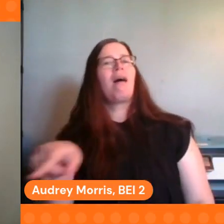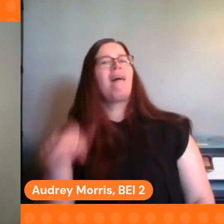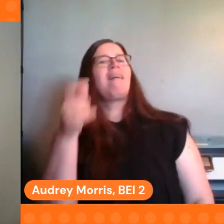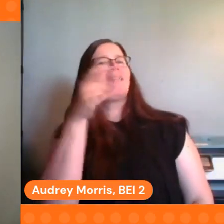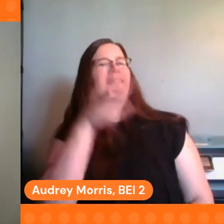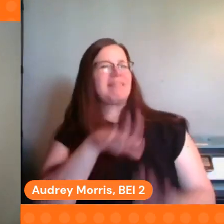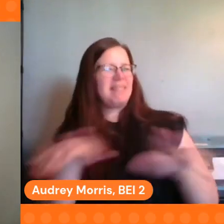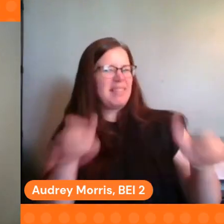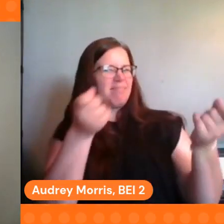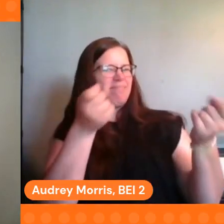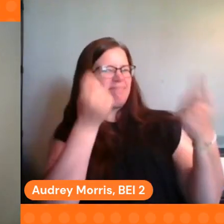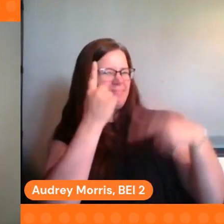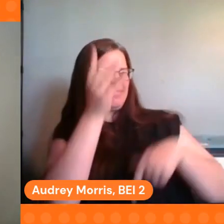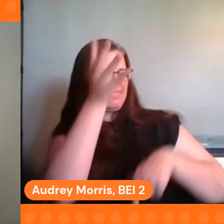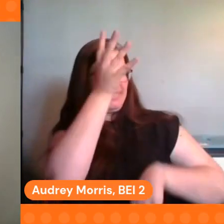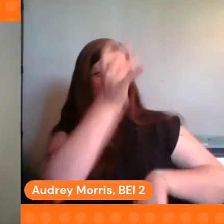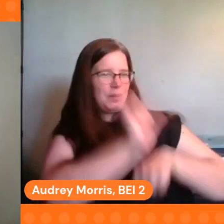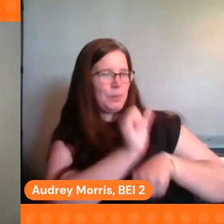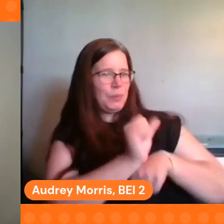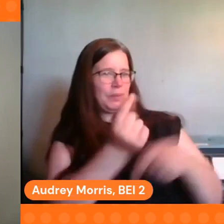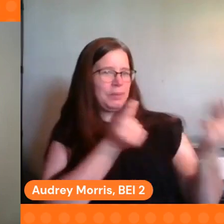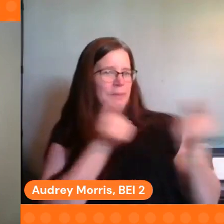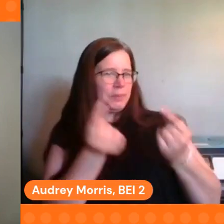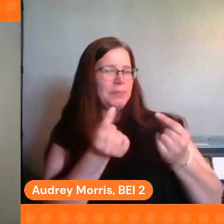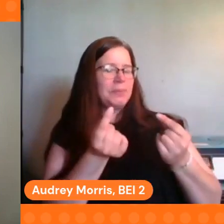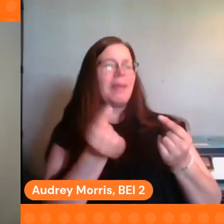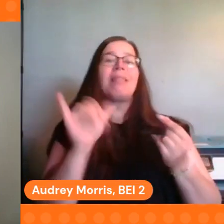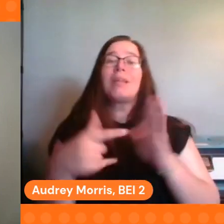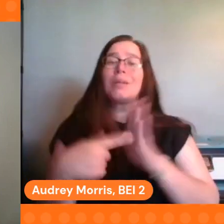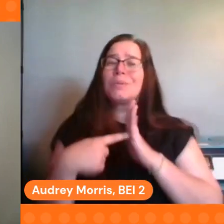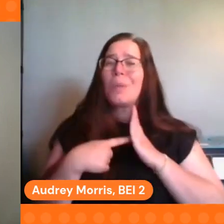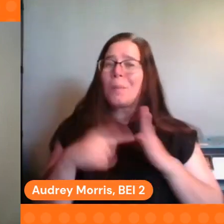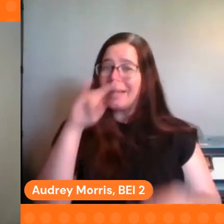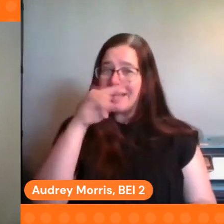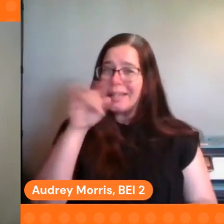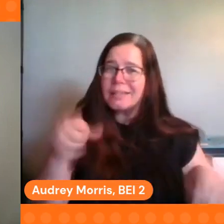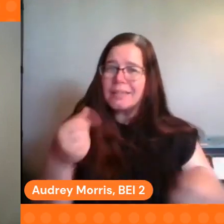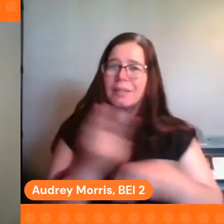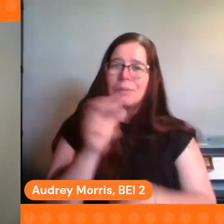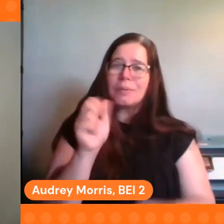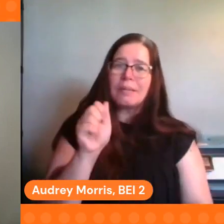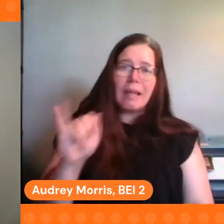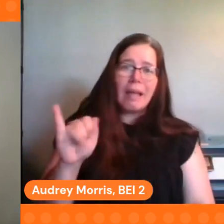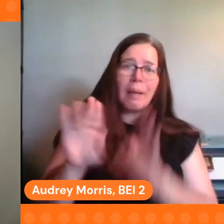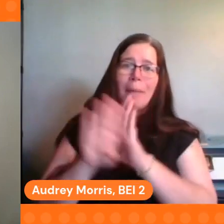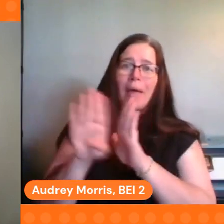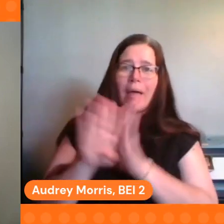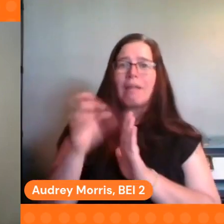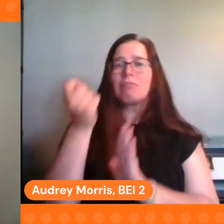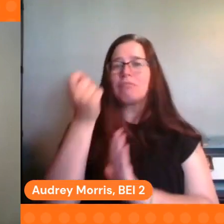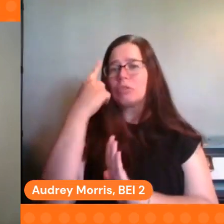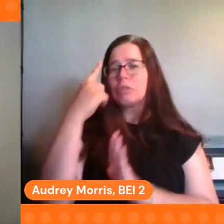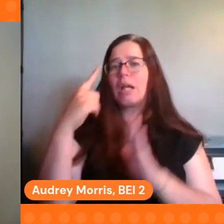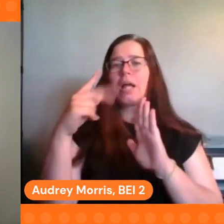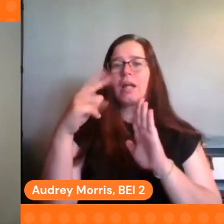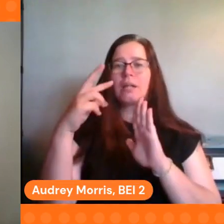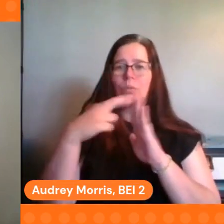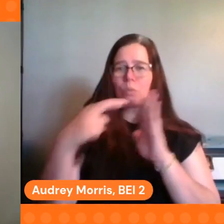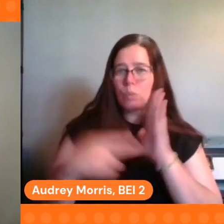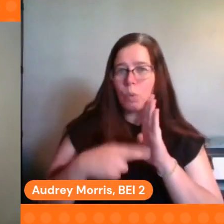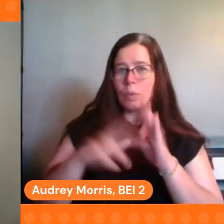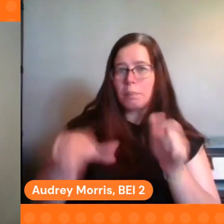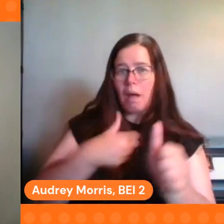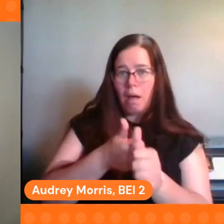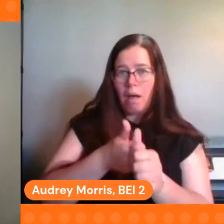did at work every day. And that sort of showed me that kids can totally use AI, build with AI, understand the principles behind it, if it's